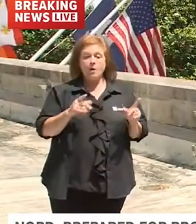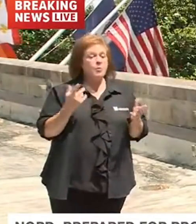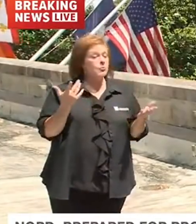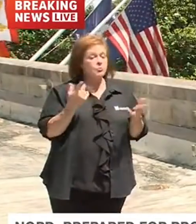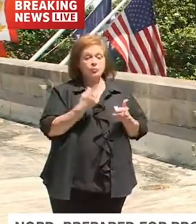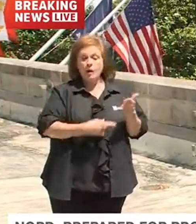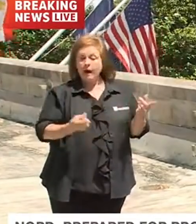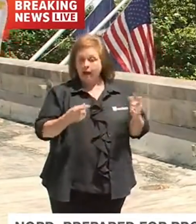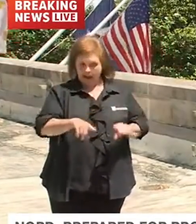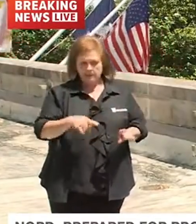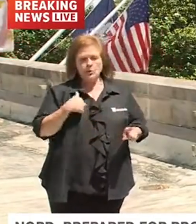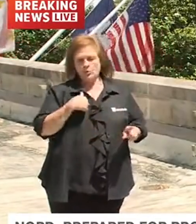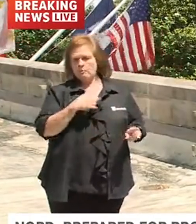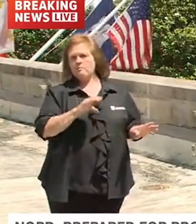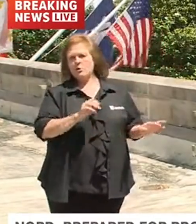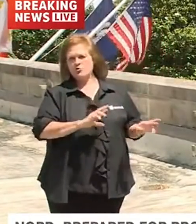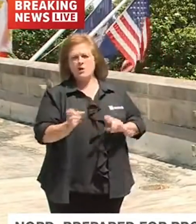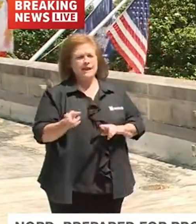way.